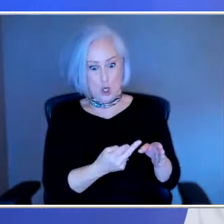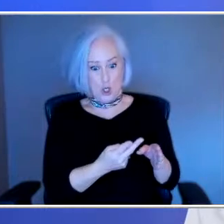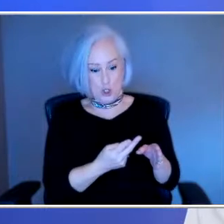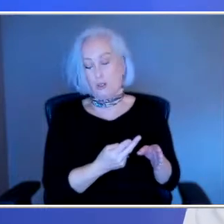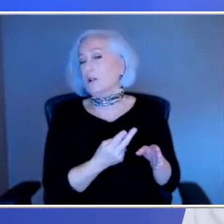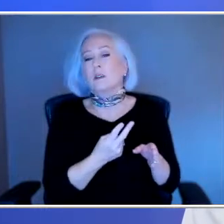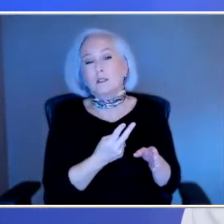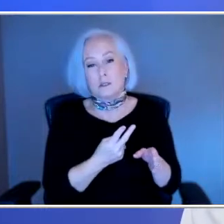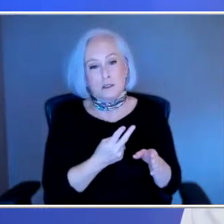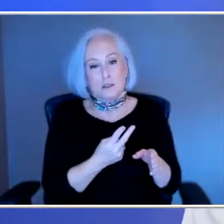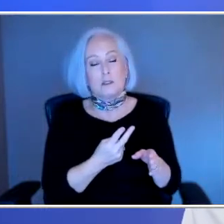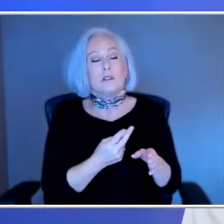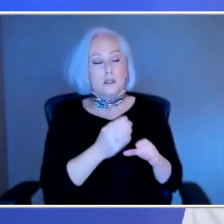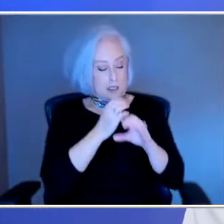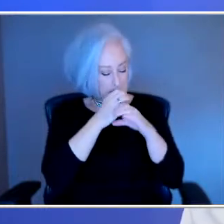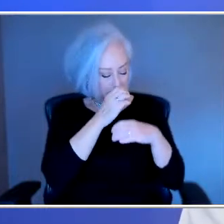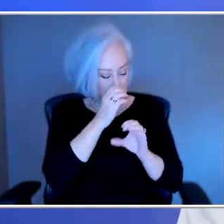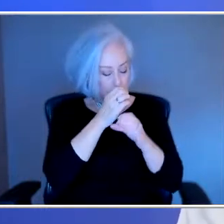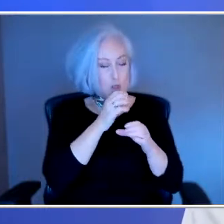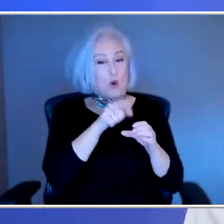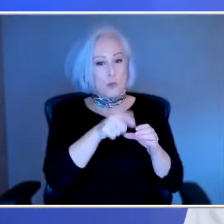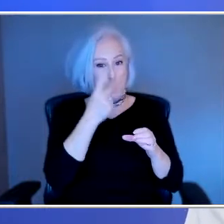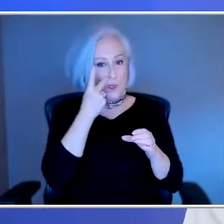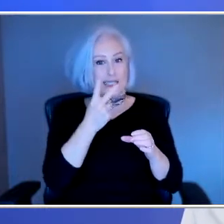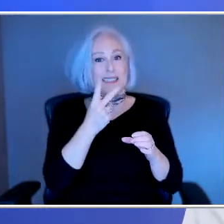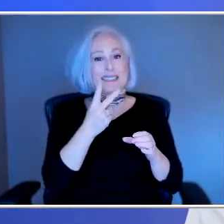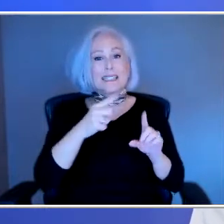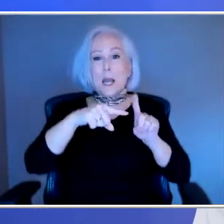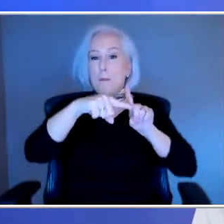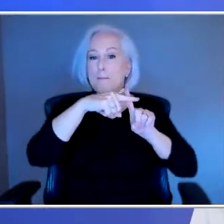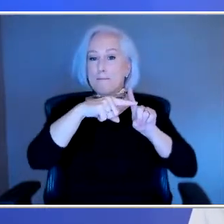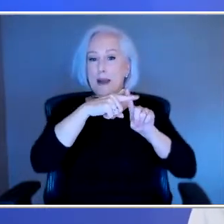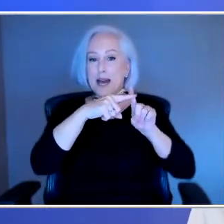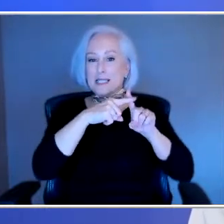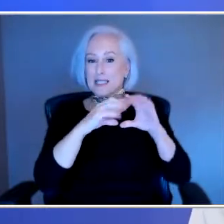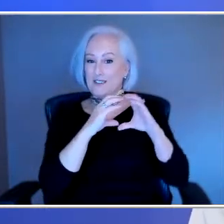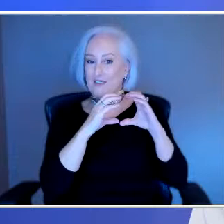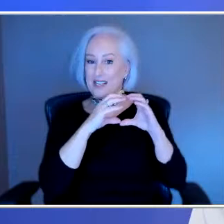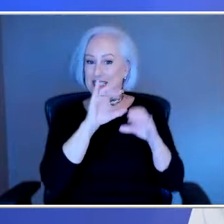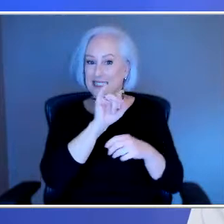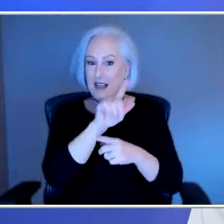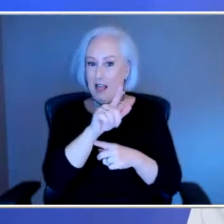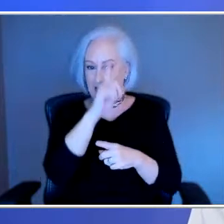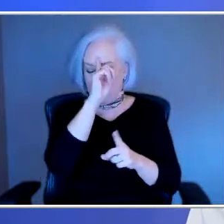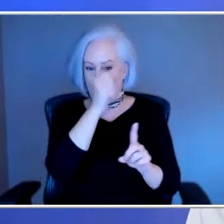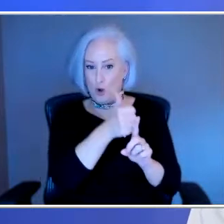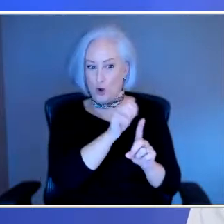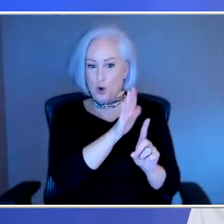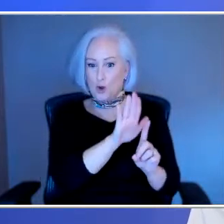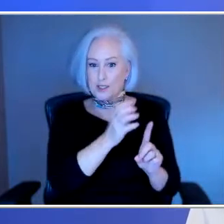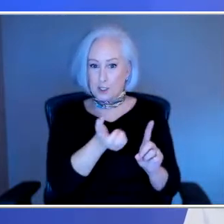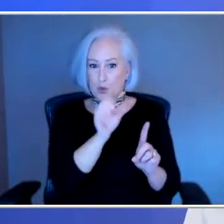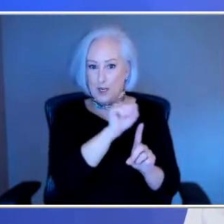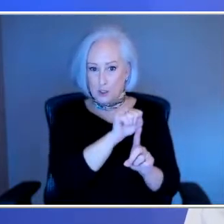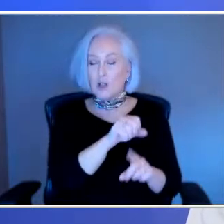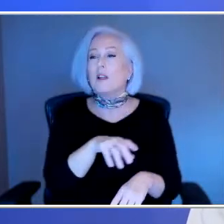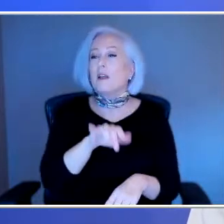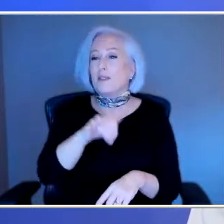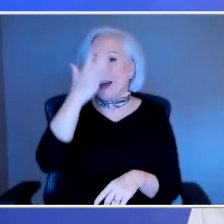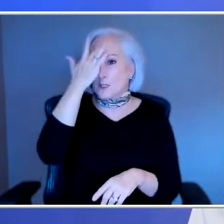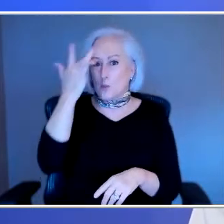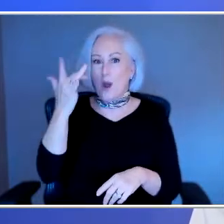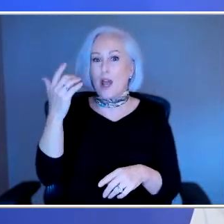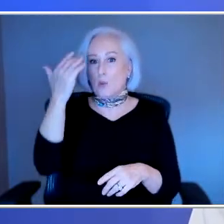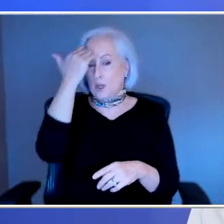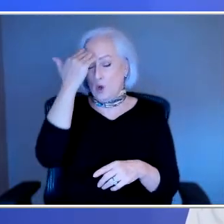you can see positive staining cells for ER in her case. And yeah, that's how we can make the difference from